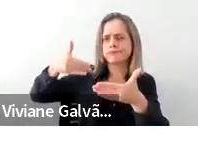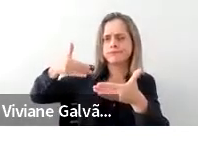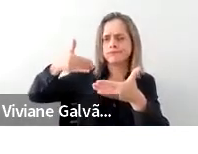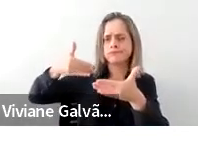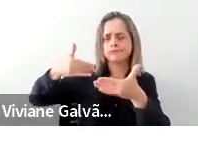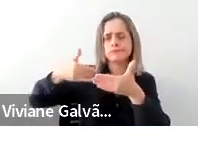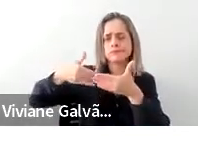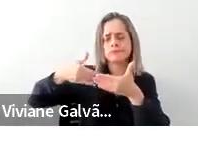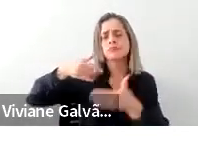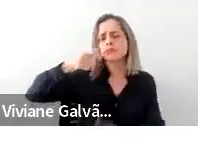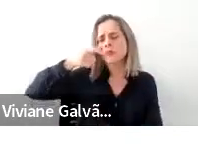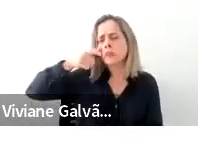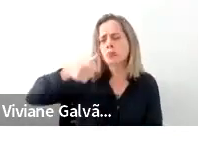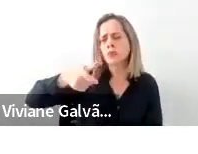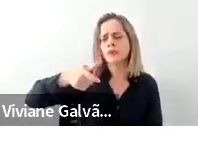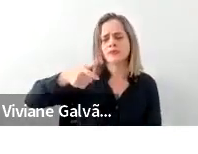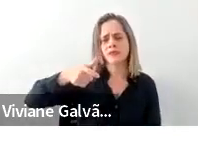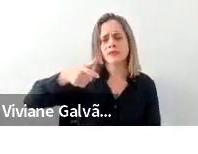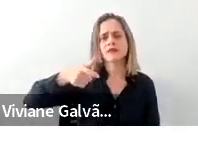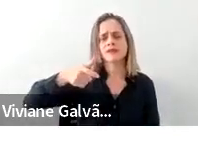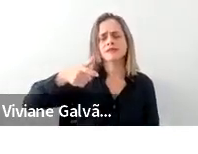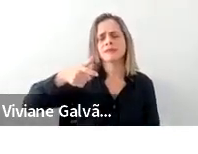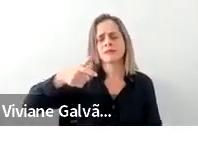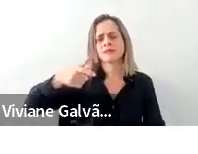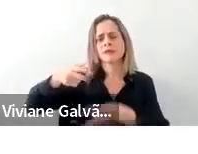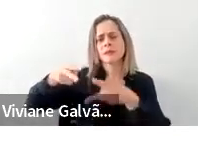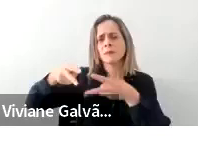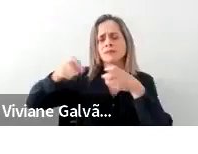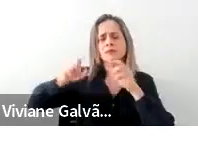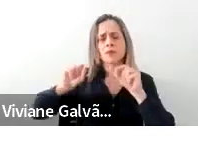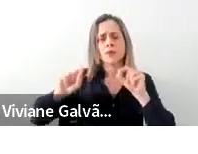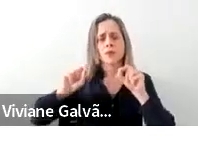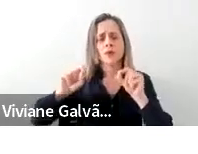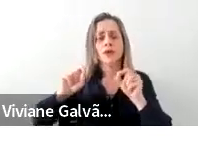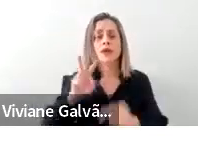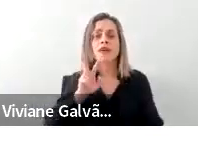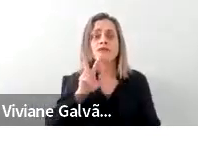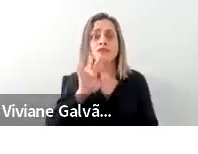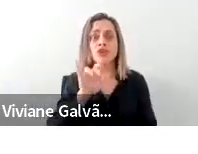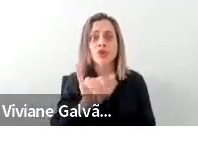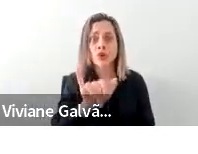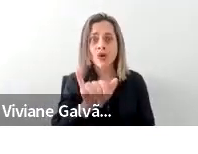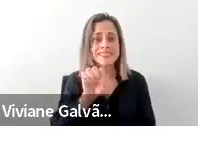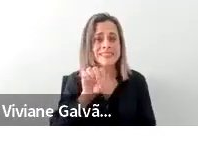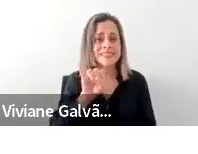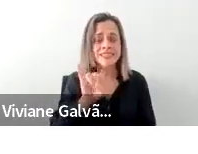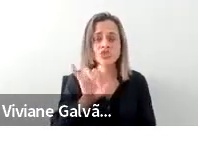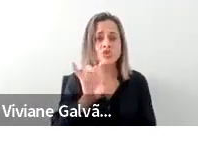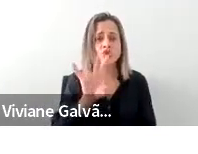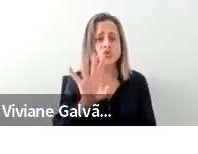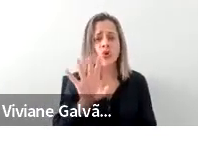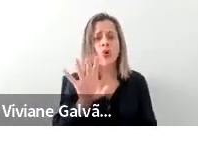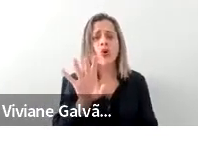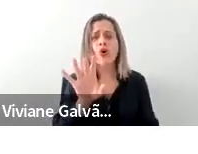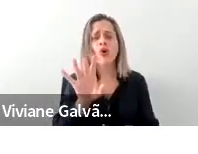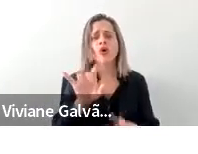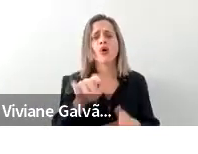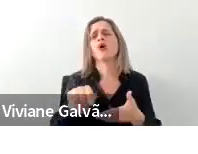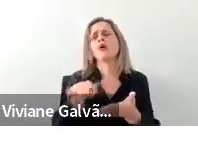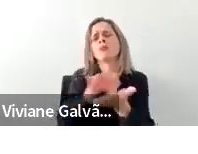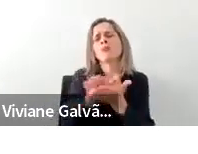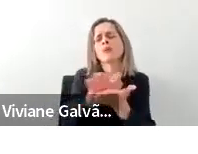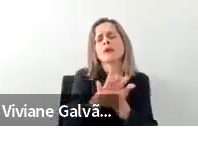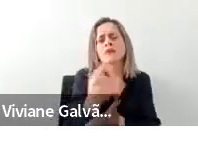and if Vygotsky had only written this one text, I think he would still be famous in psychology because